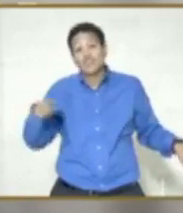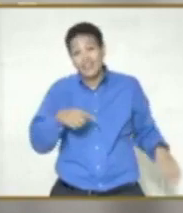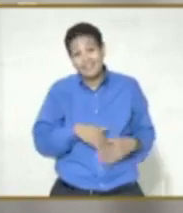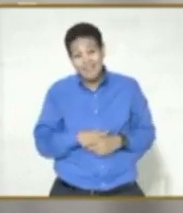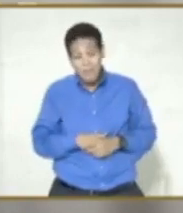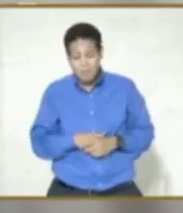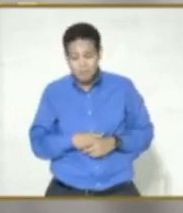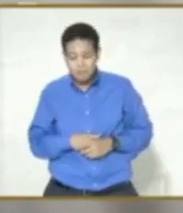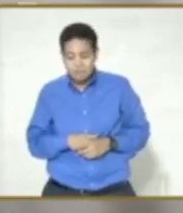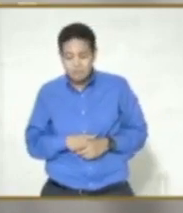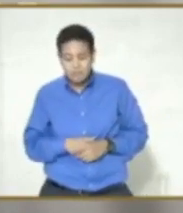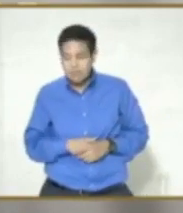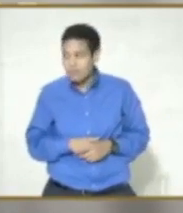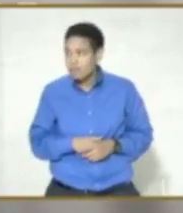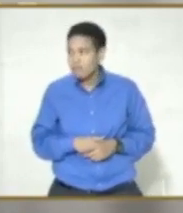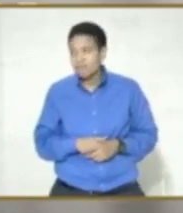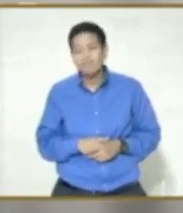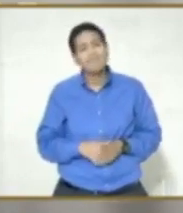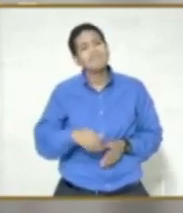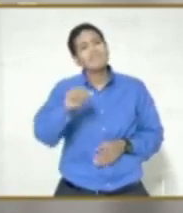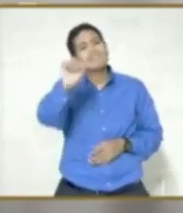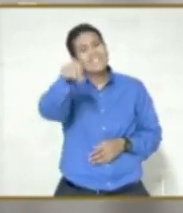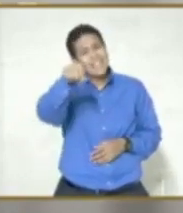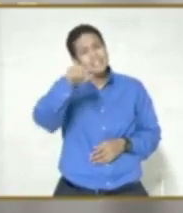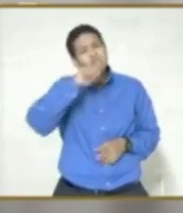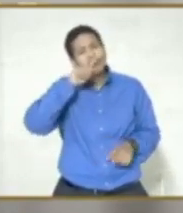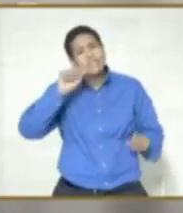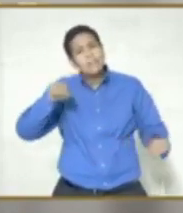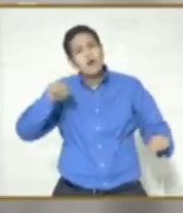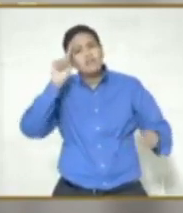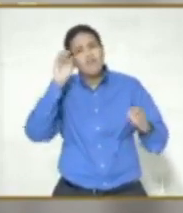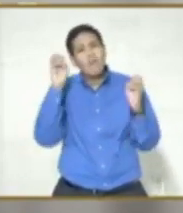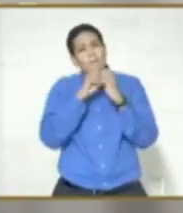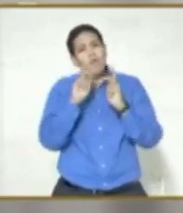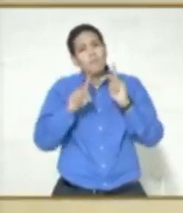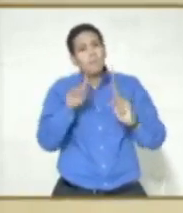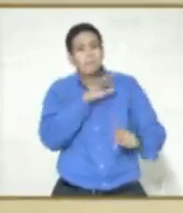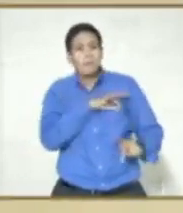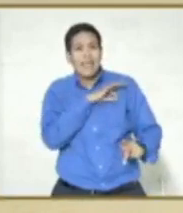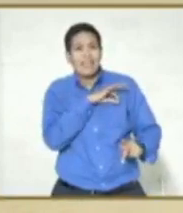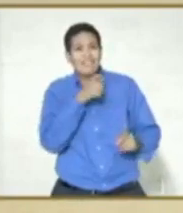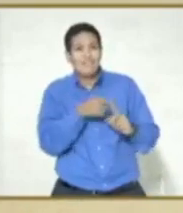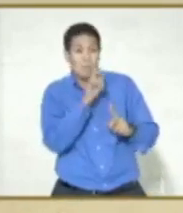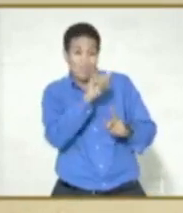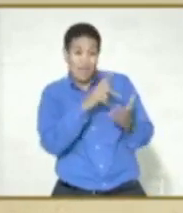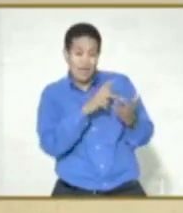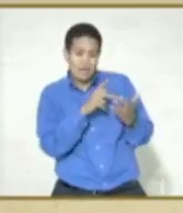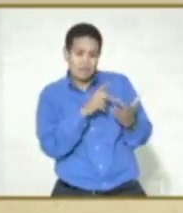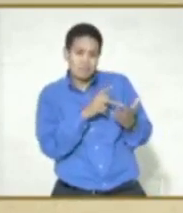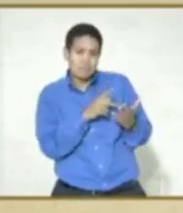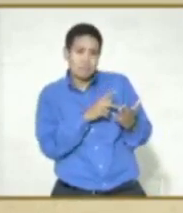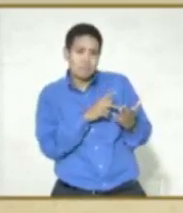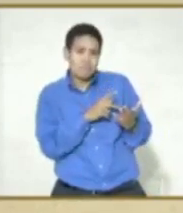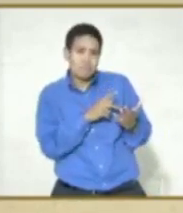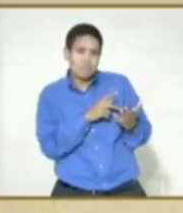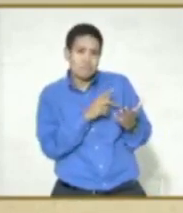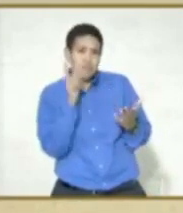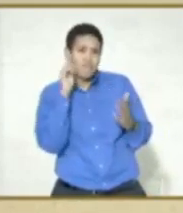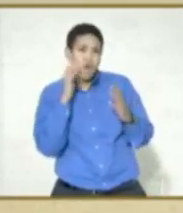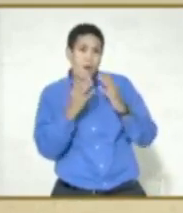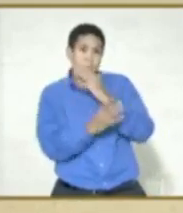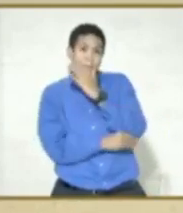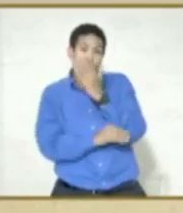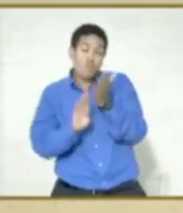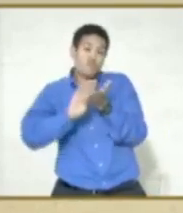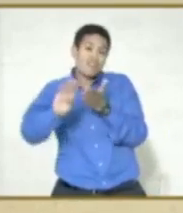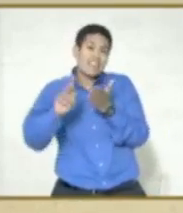Yes, it is possible for additional persons to benefit from that household for the Poor Relief